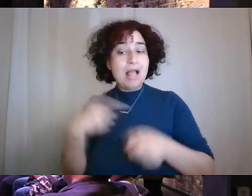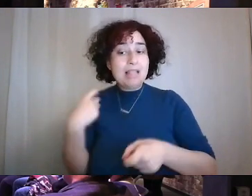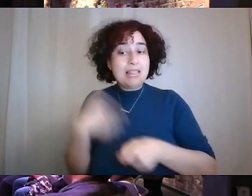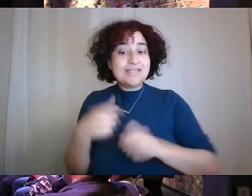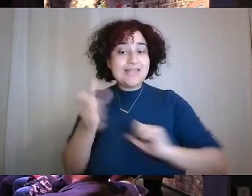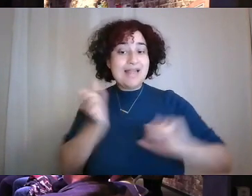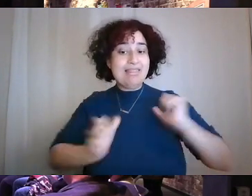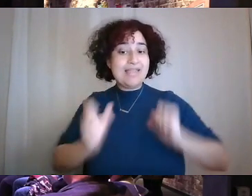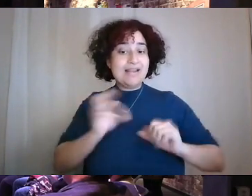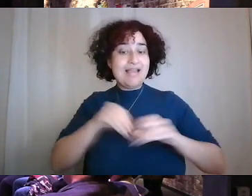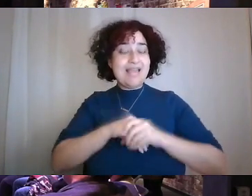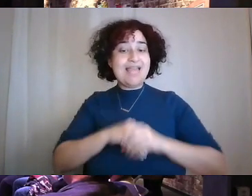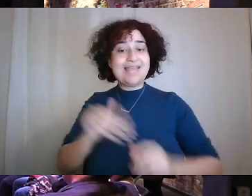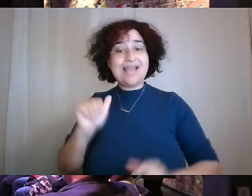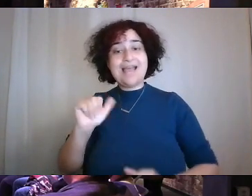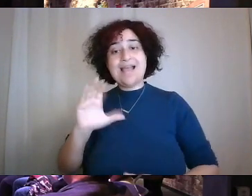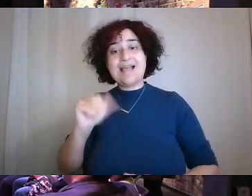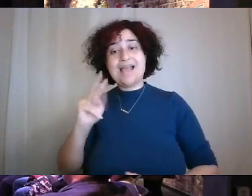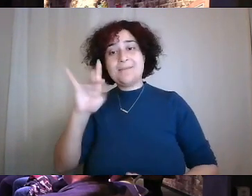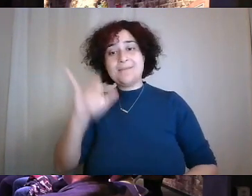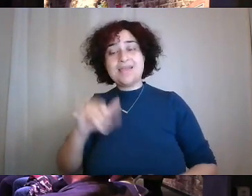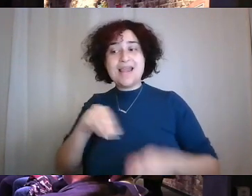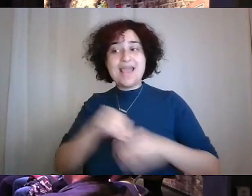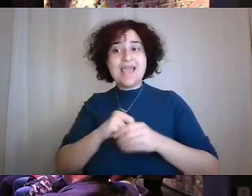higher education, never mind high school.